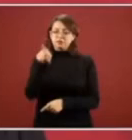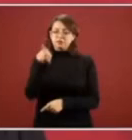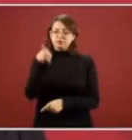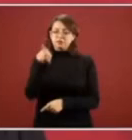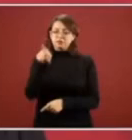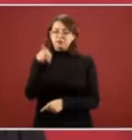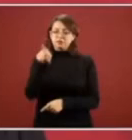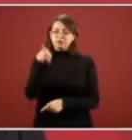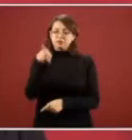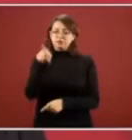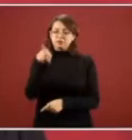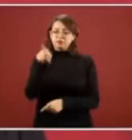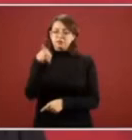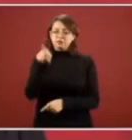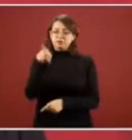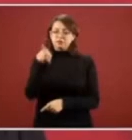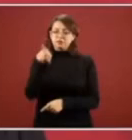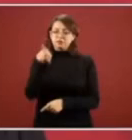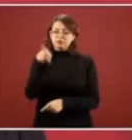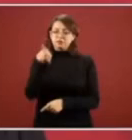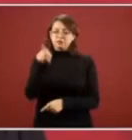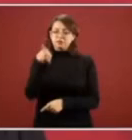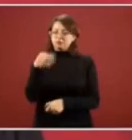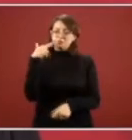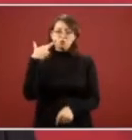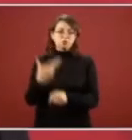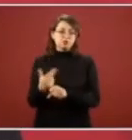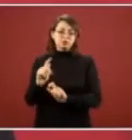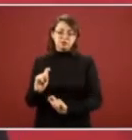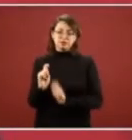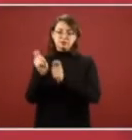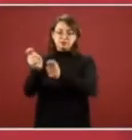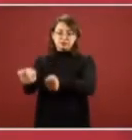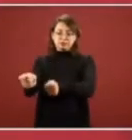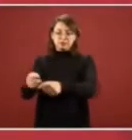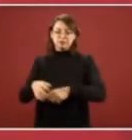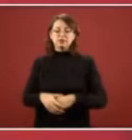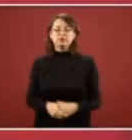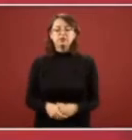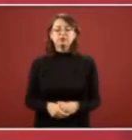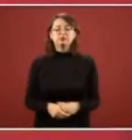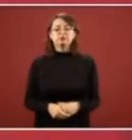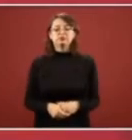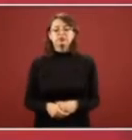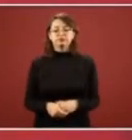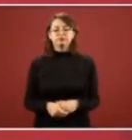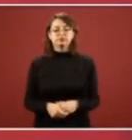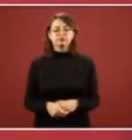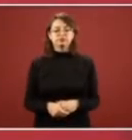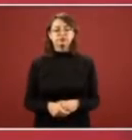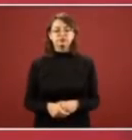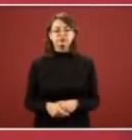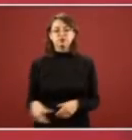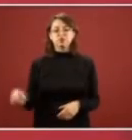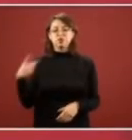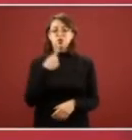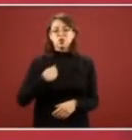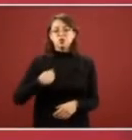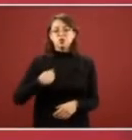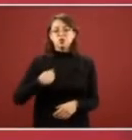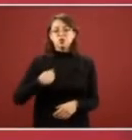Like a public defender or legal department. Nosotros pensamos que debemos de mantener una buena